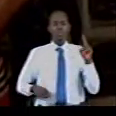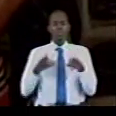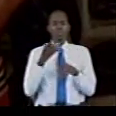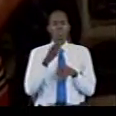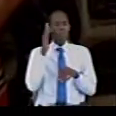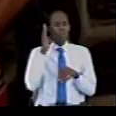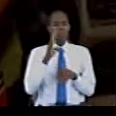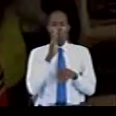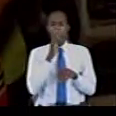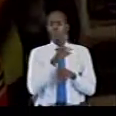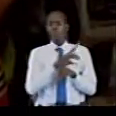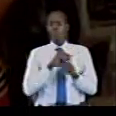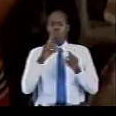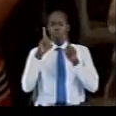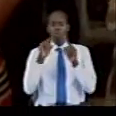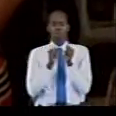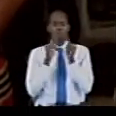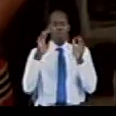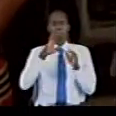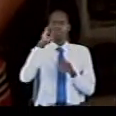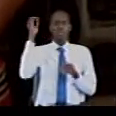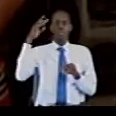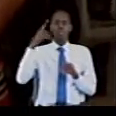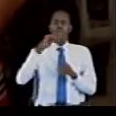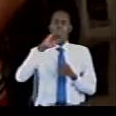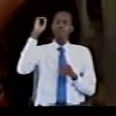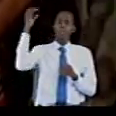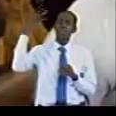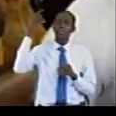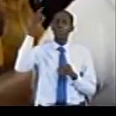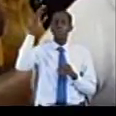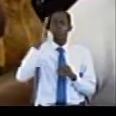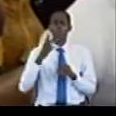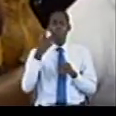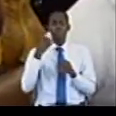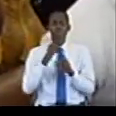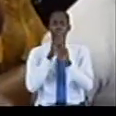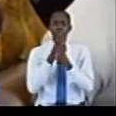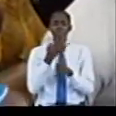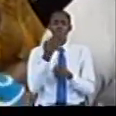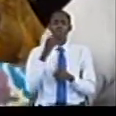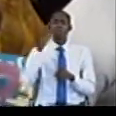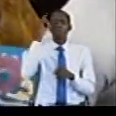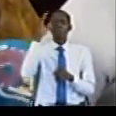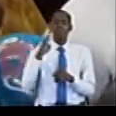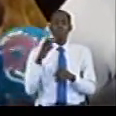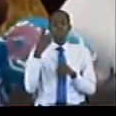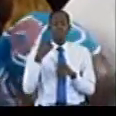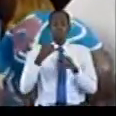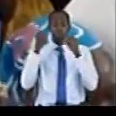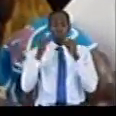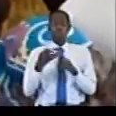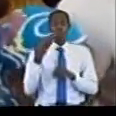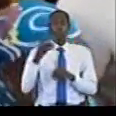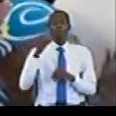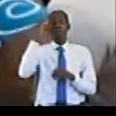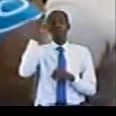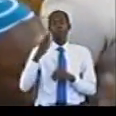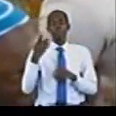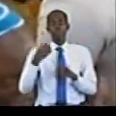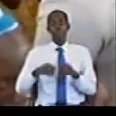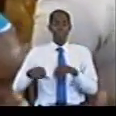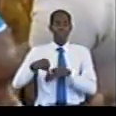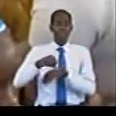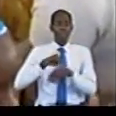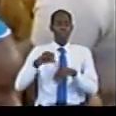graceless person here. The grace of God, the gift of God, the power of God, the anointing of the Spirit, the enveloping of